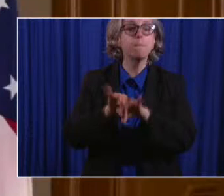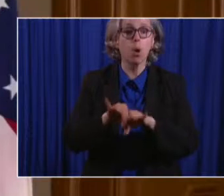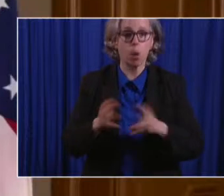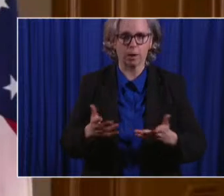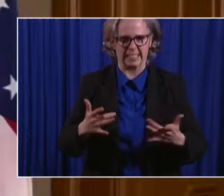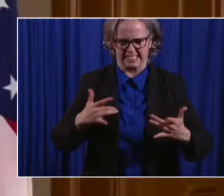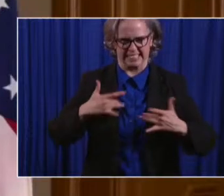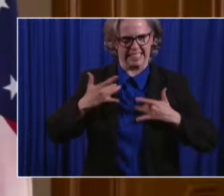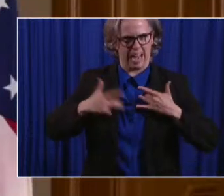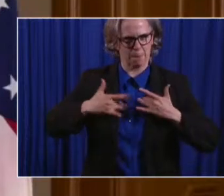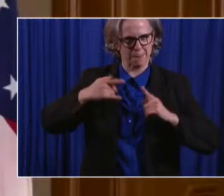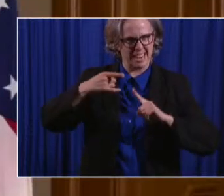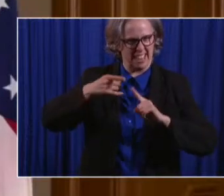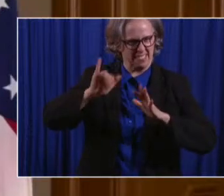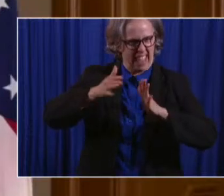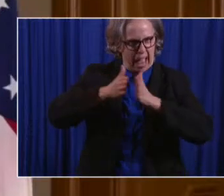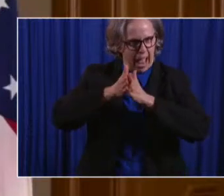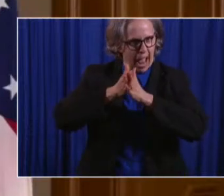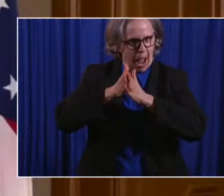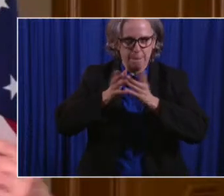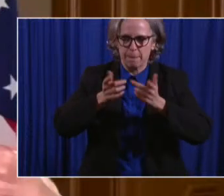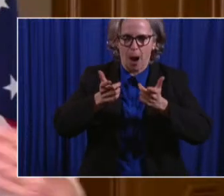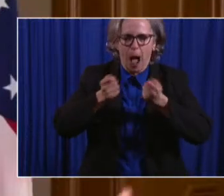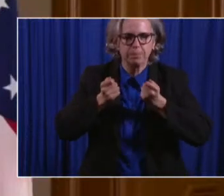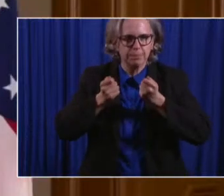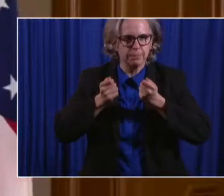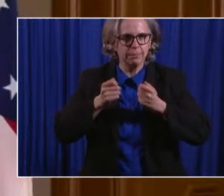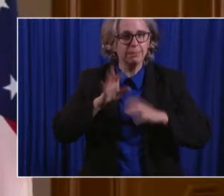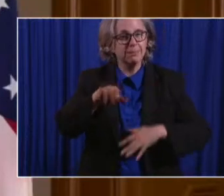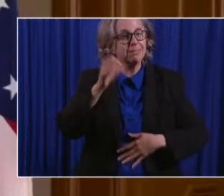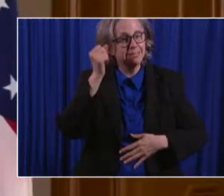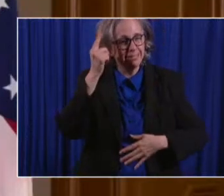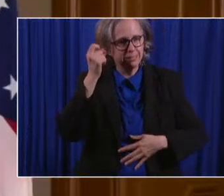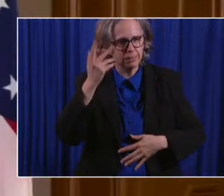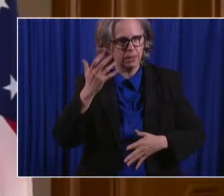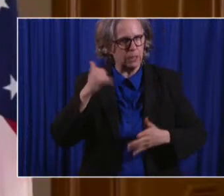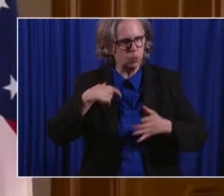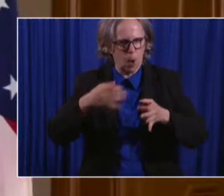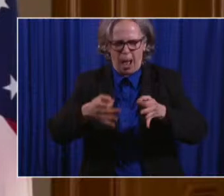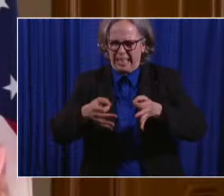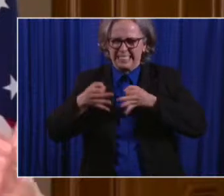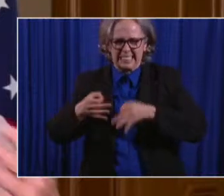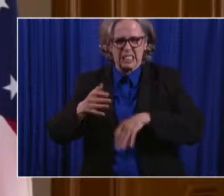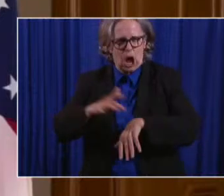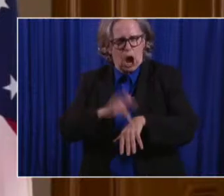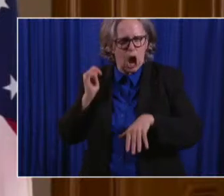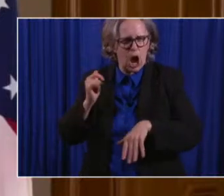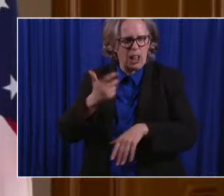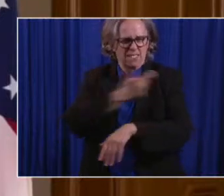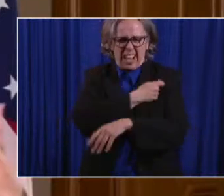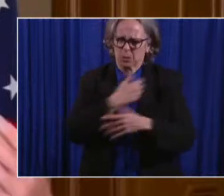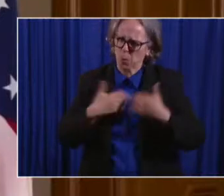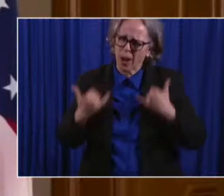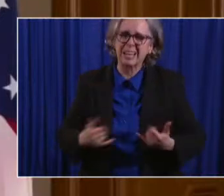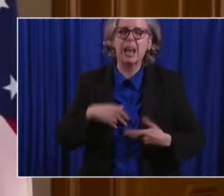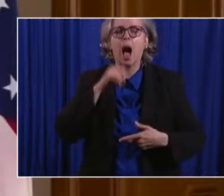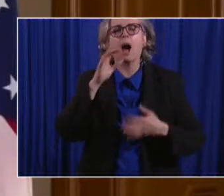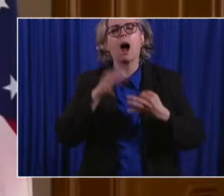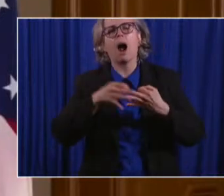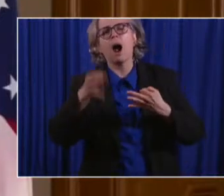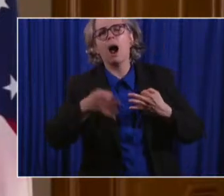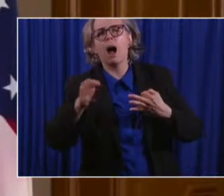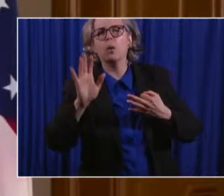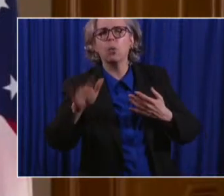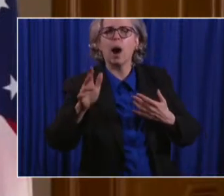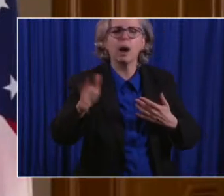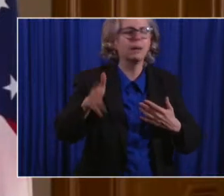give an incentive for people to, move up the date where they're going to get vaccinated, or decide, this was kind of the thing that put them